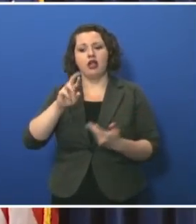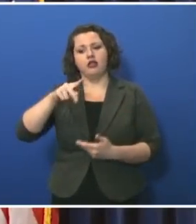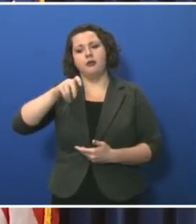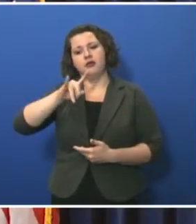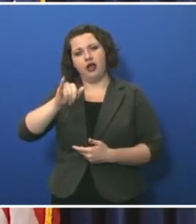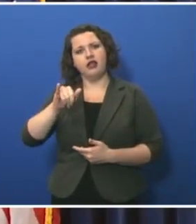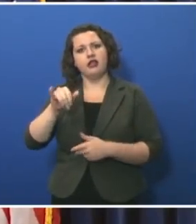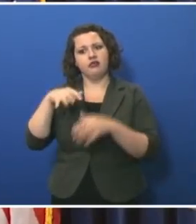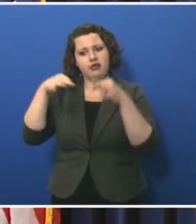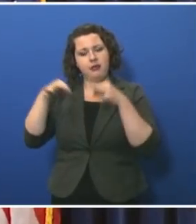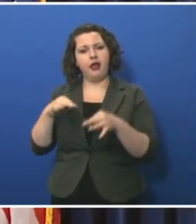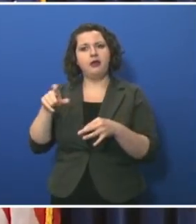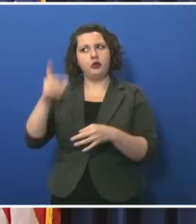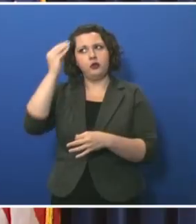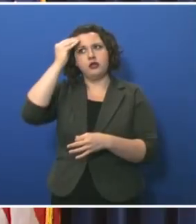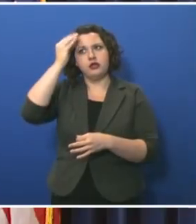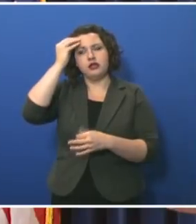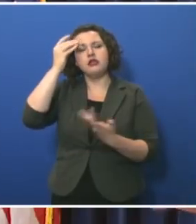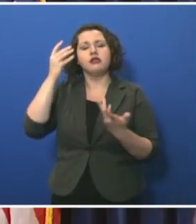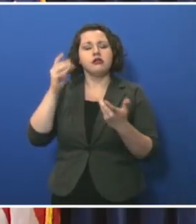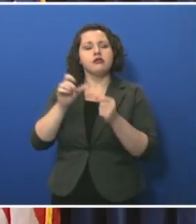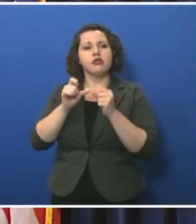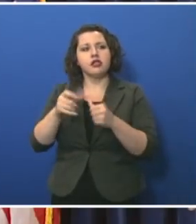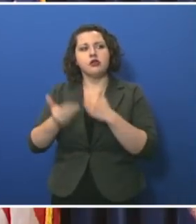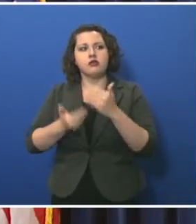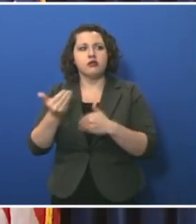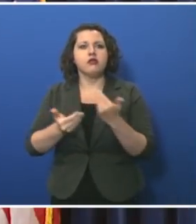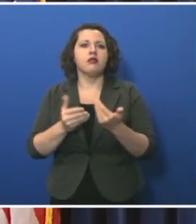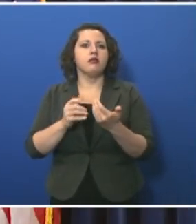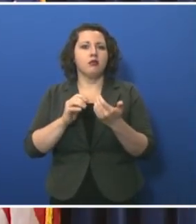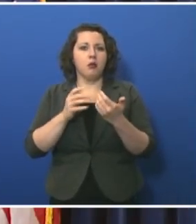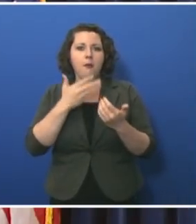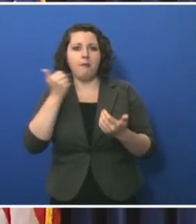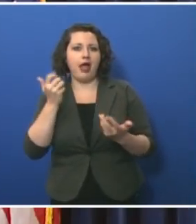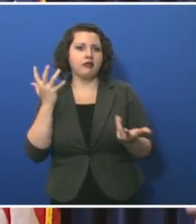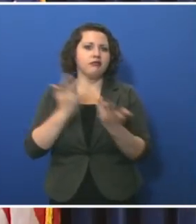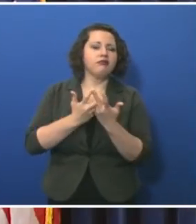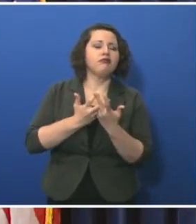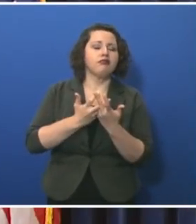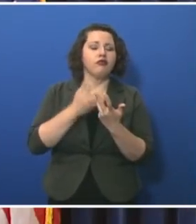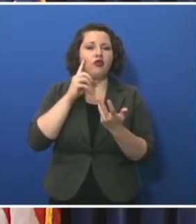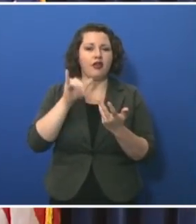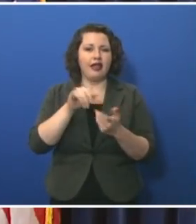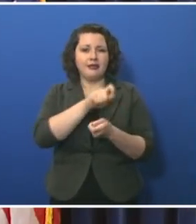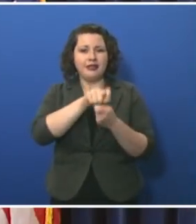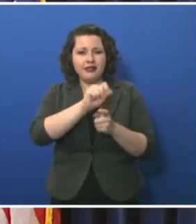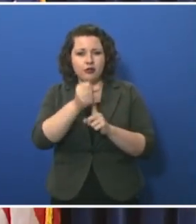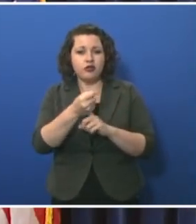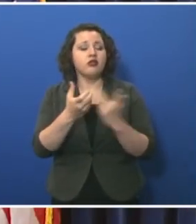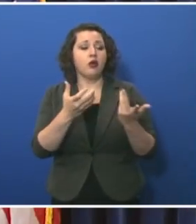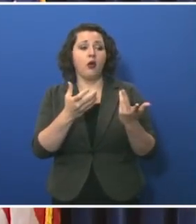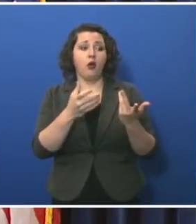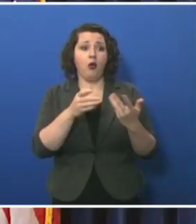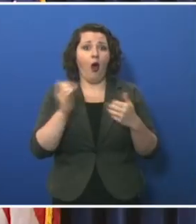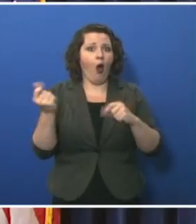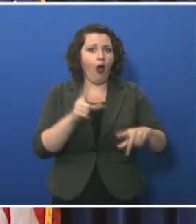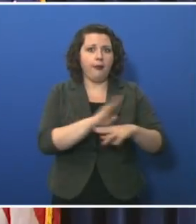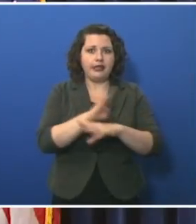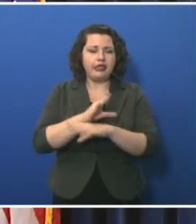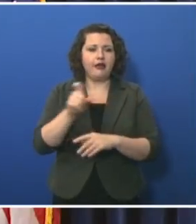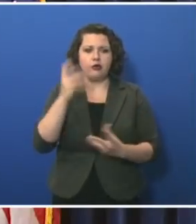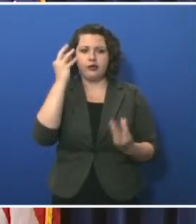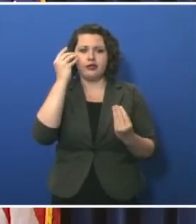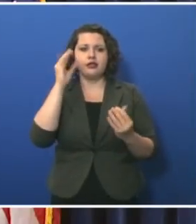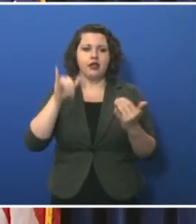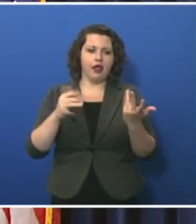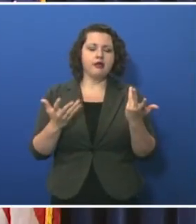mind as we continue to recover and move forward with opening the state back up. So they'll have to continue to take all of that into account. And you have to